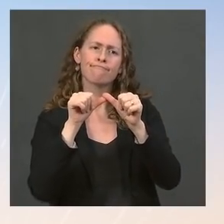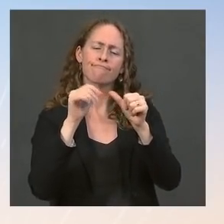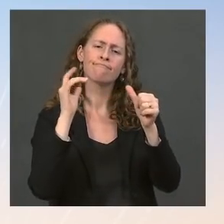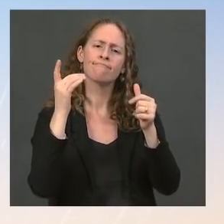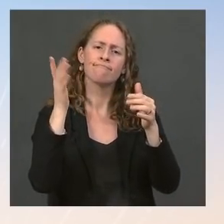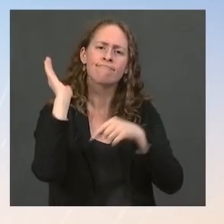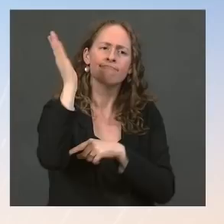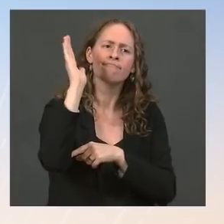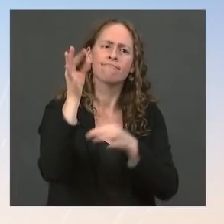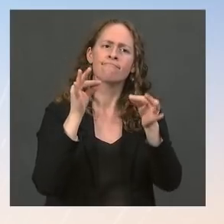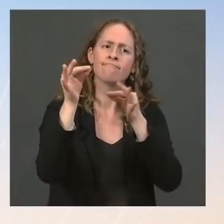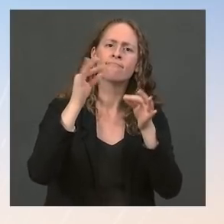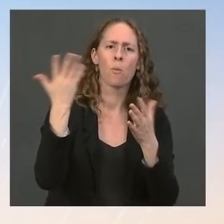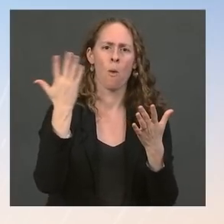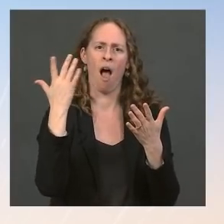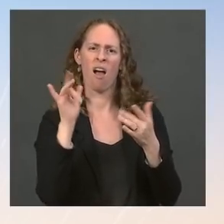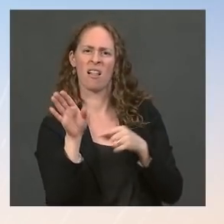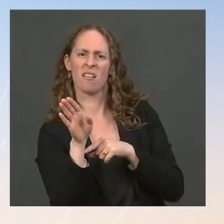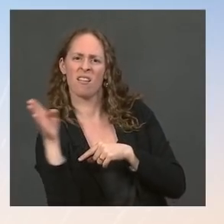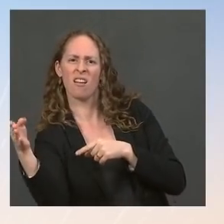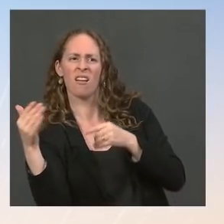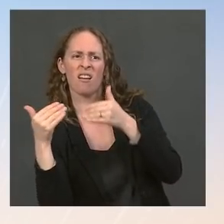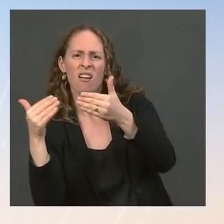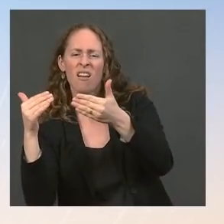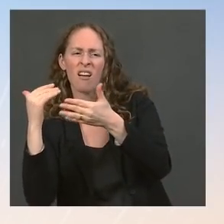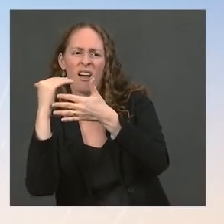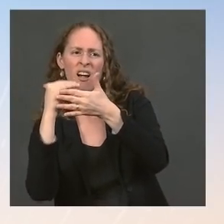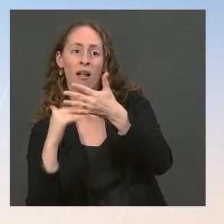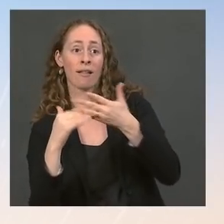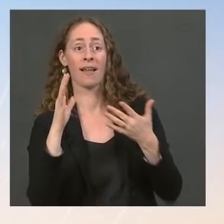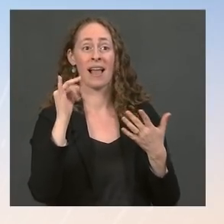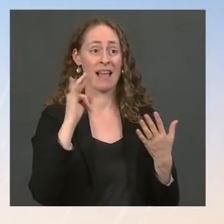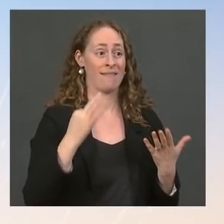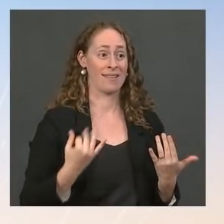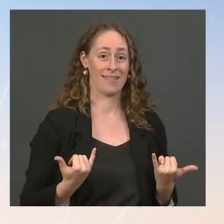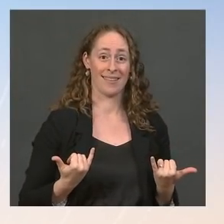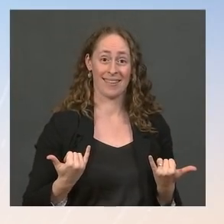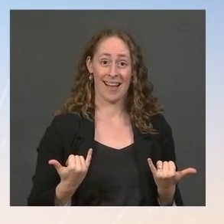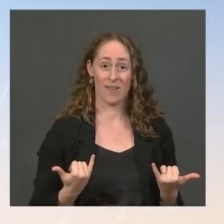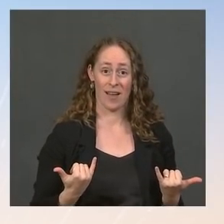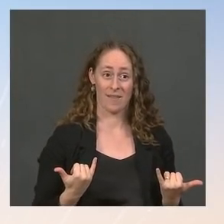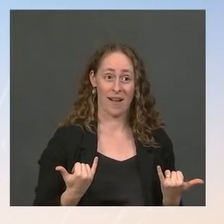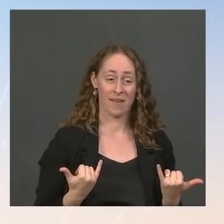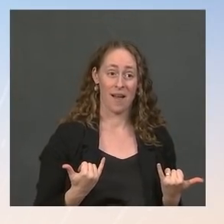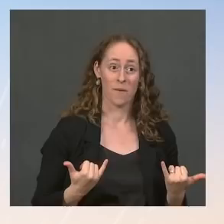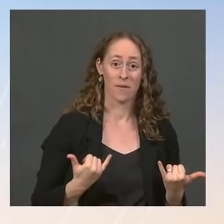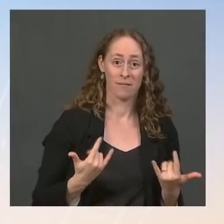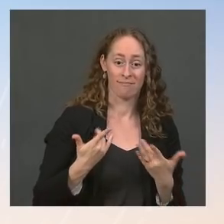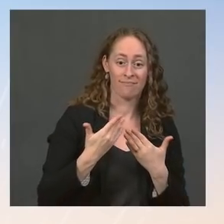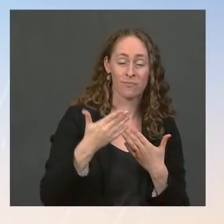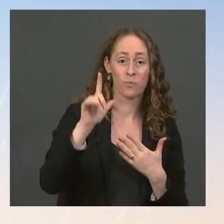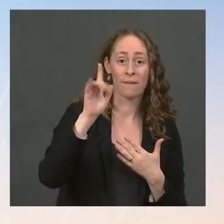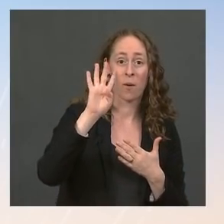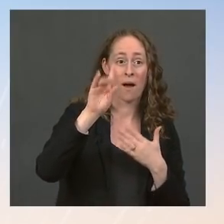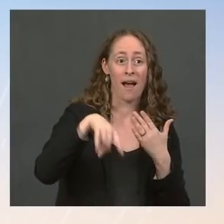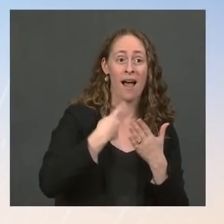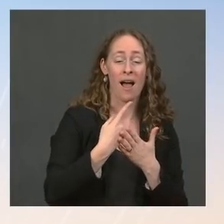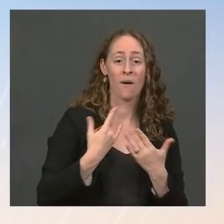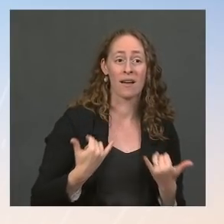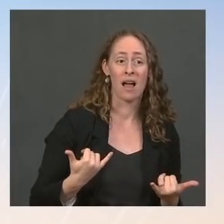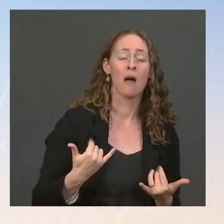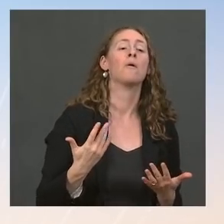these packages. But if we're talking about this period of time over the next 24 hours or so, I would expect you'd see